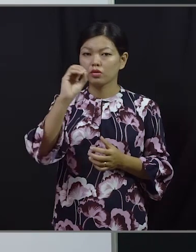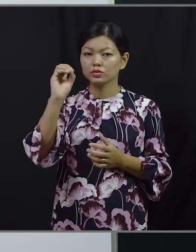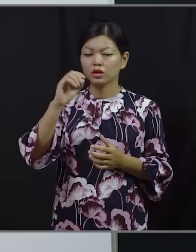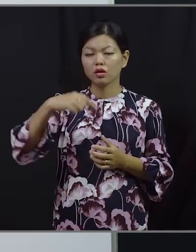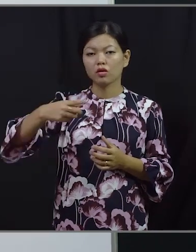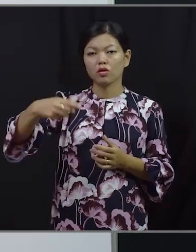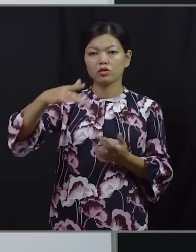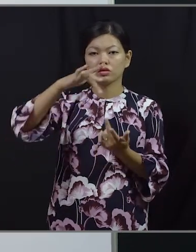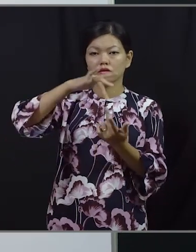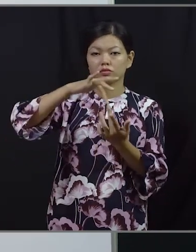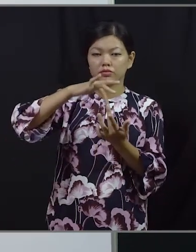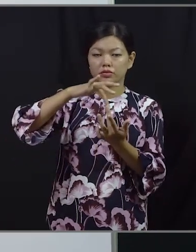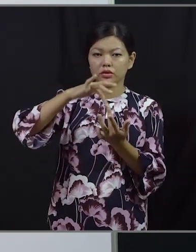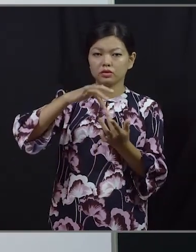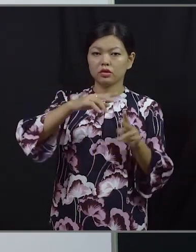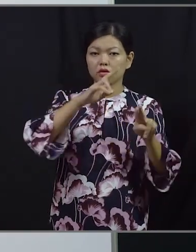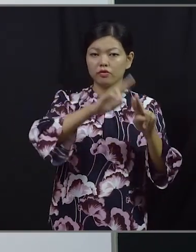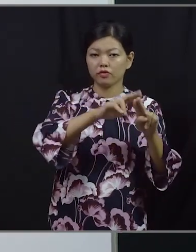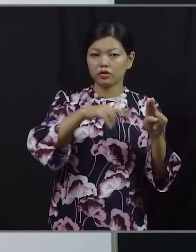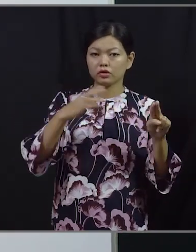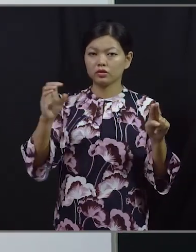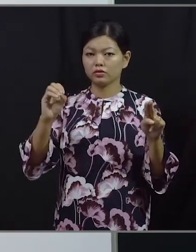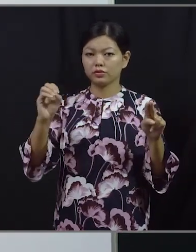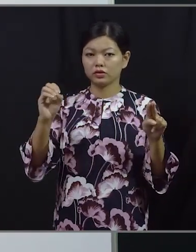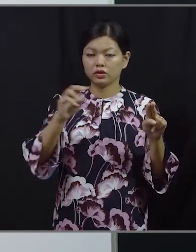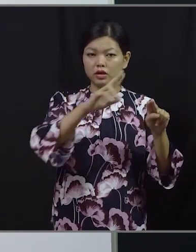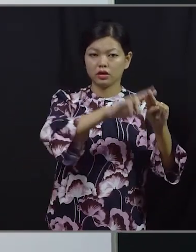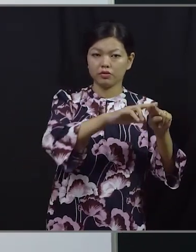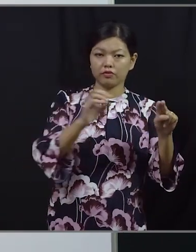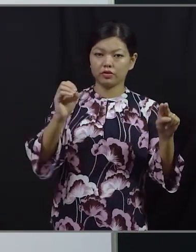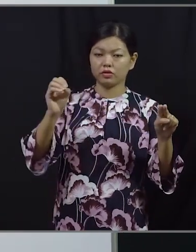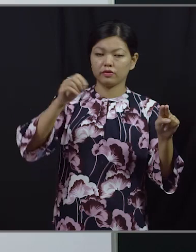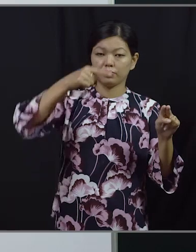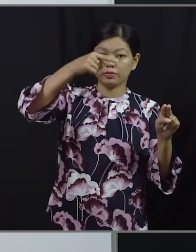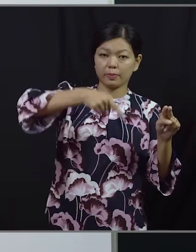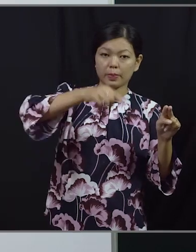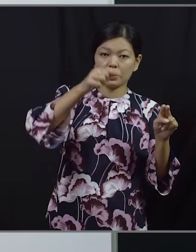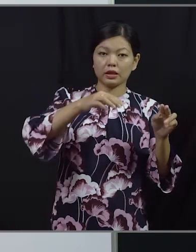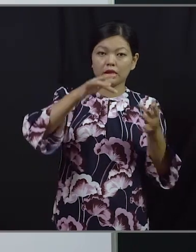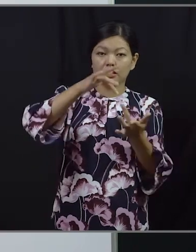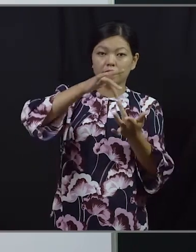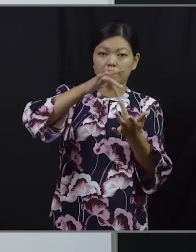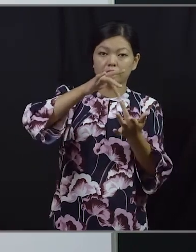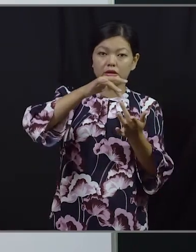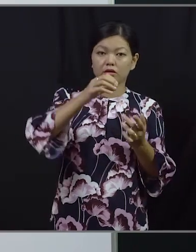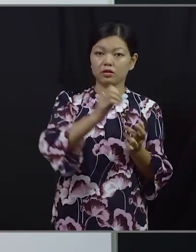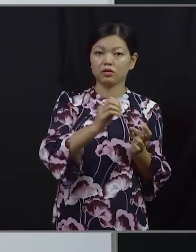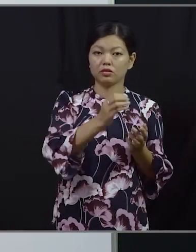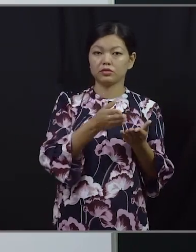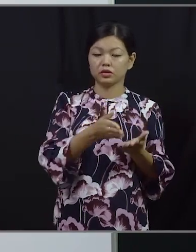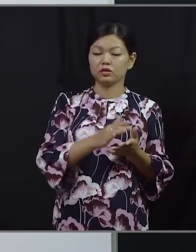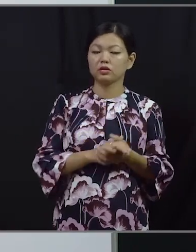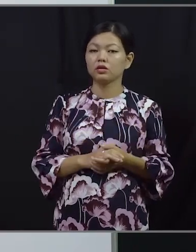between focus and optical center, but there are this is the space, right? You can place anywhere, isn't it? You can place the object